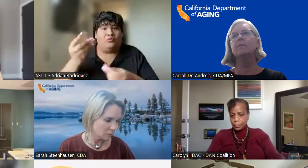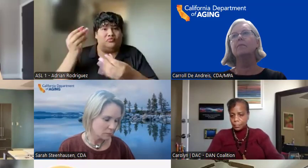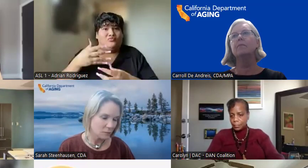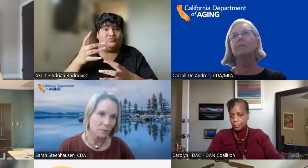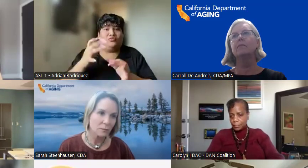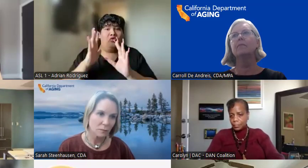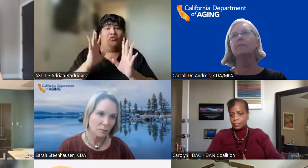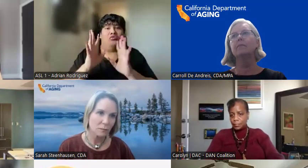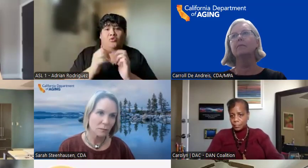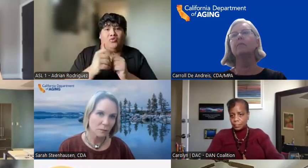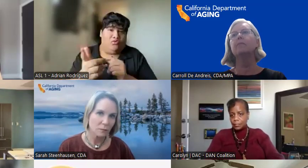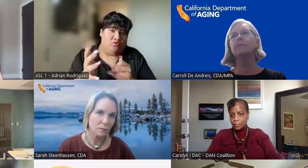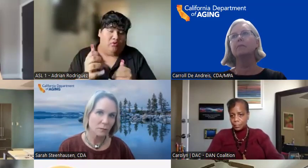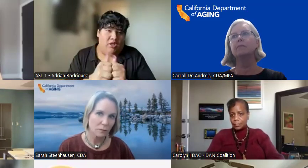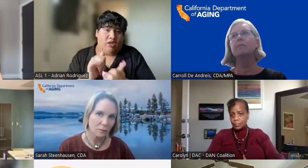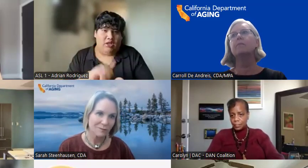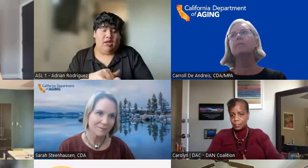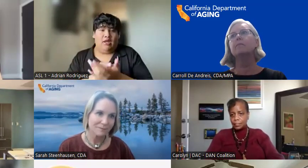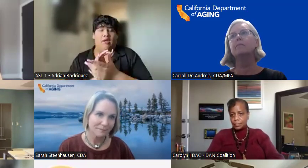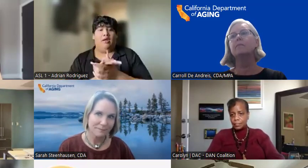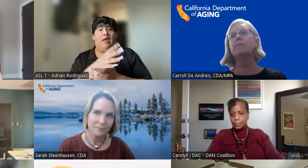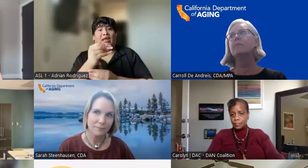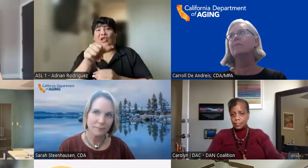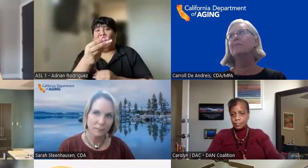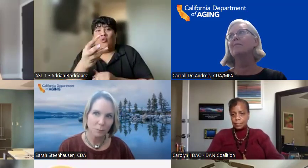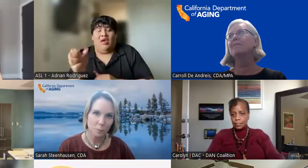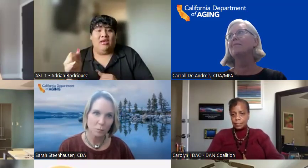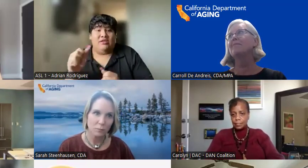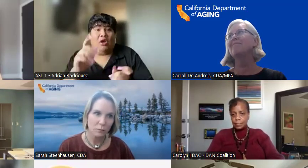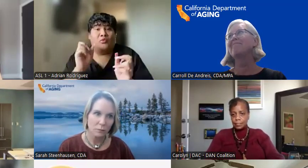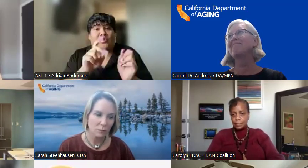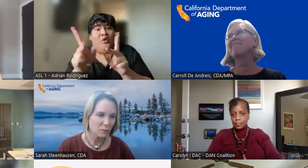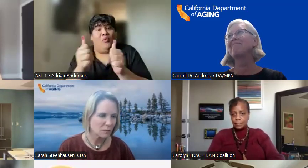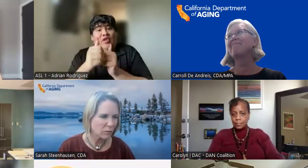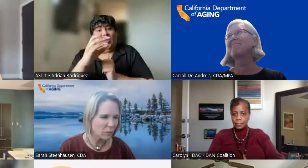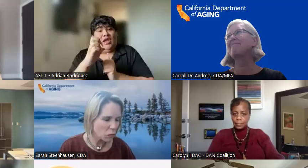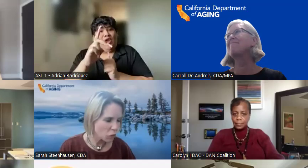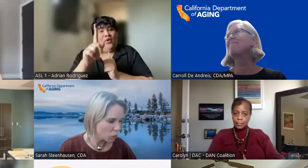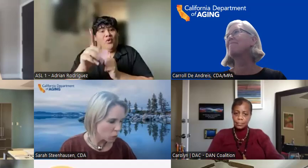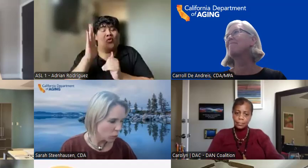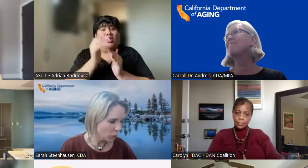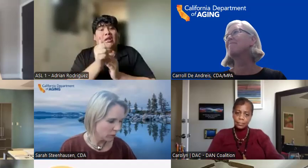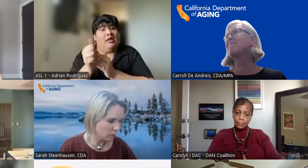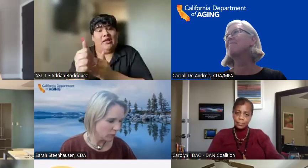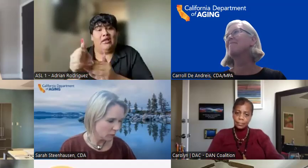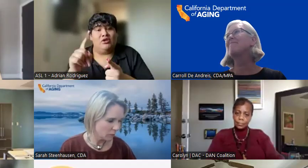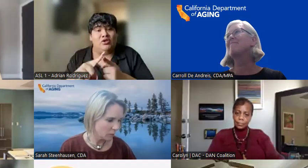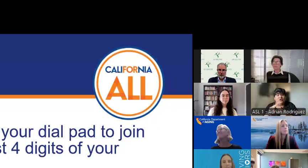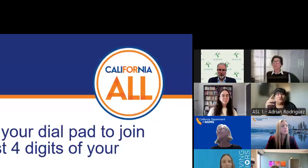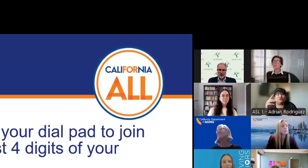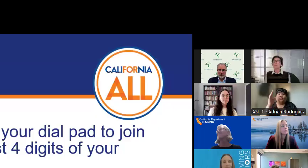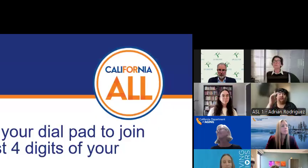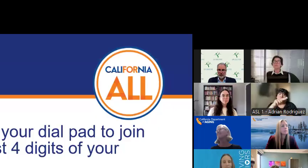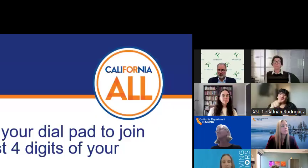with you about that. And otherwise, I'll turn it back to Carol, who will lead us in our public comment. And